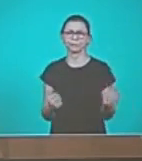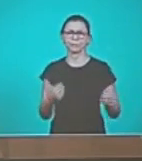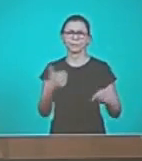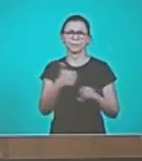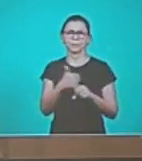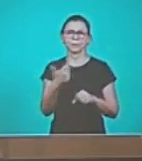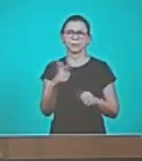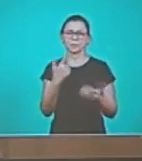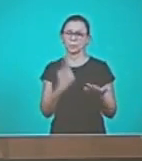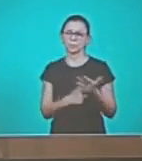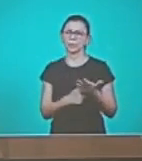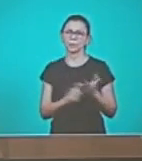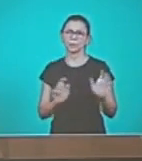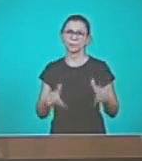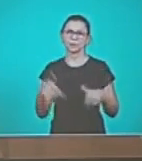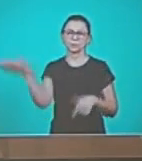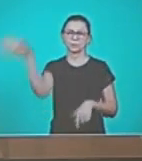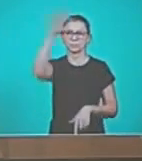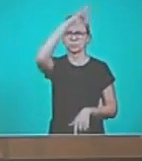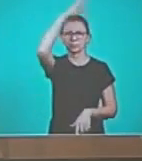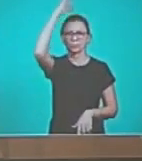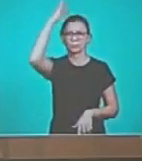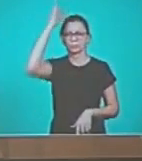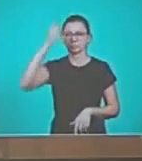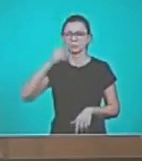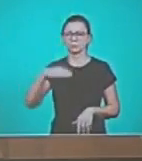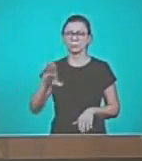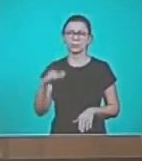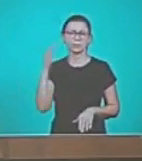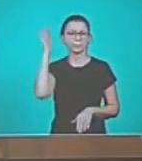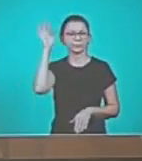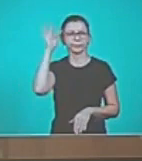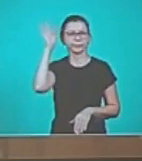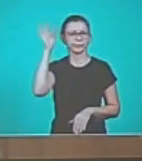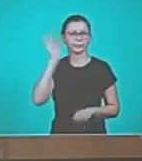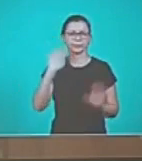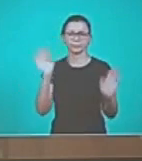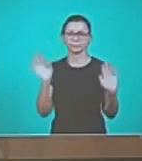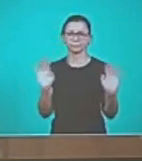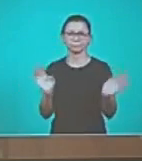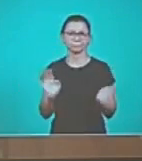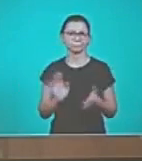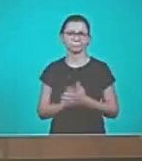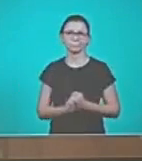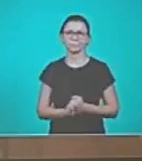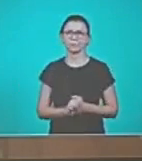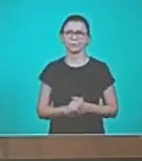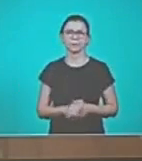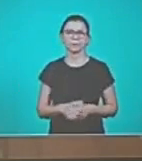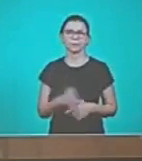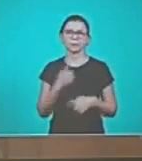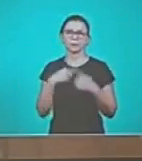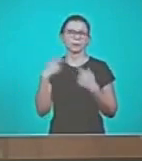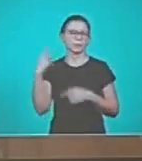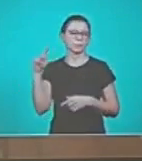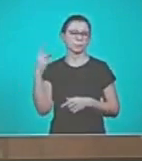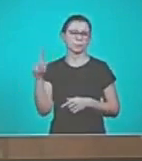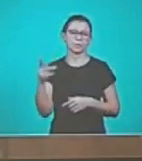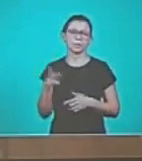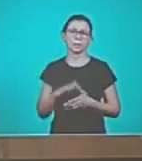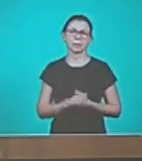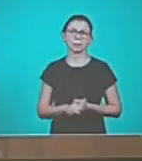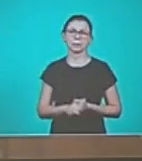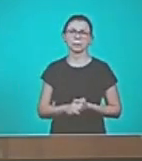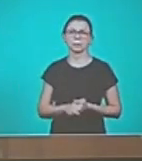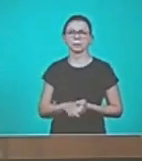actually a Christianity that has no commitment with the Lord or the Holy Spirit. They have philosophy of what they understand, that God has to do what they